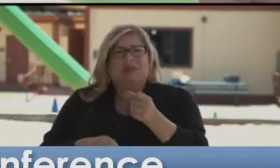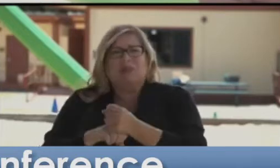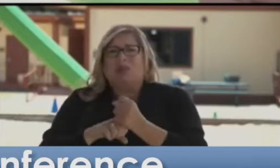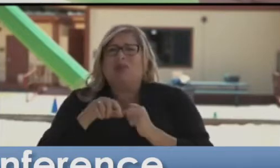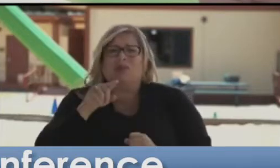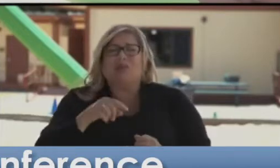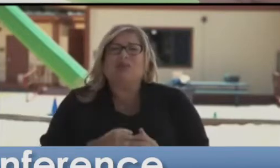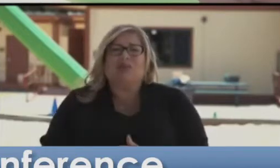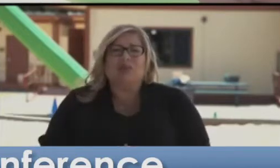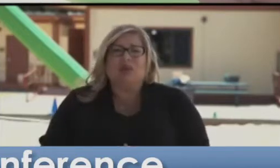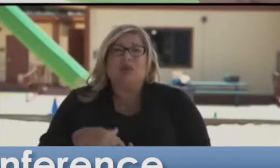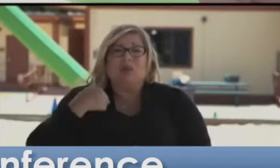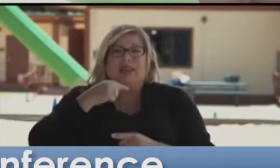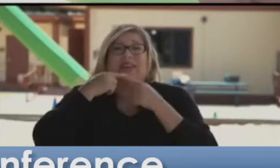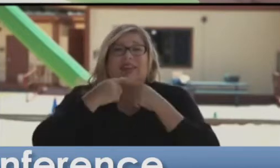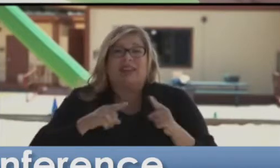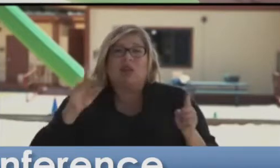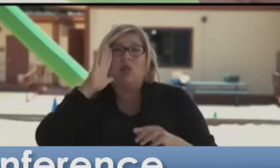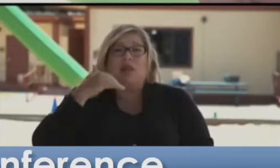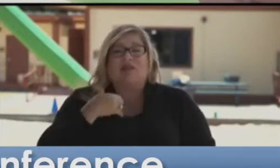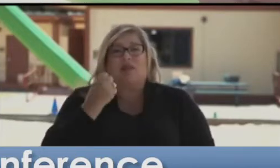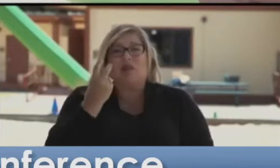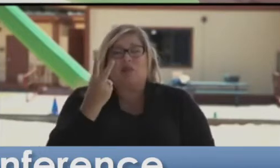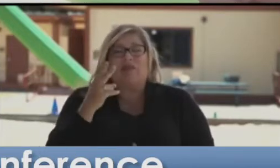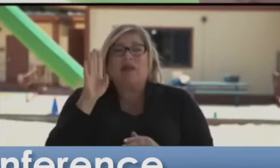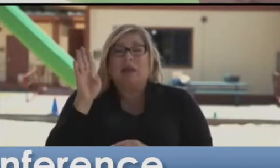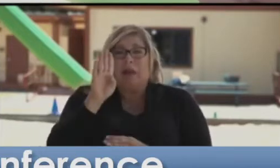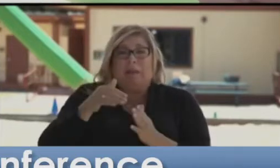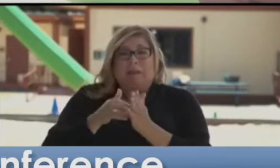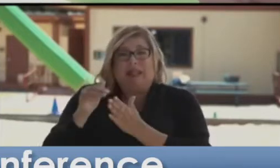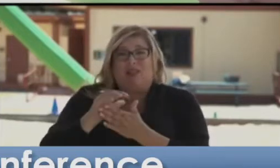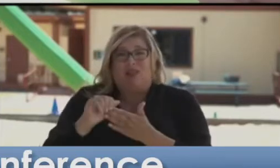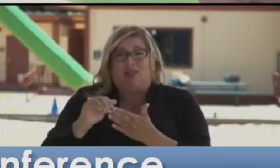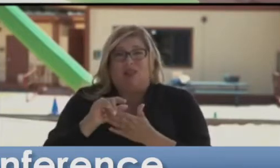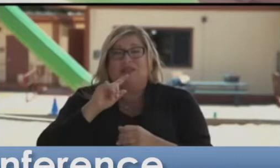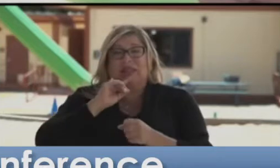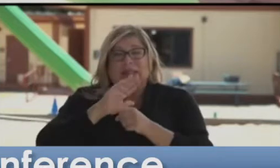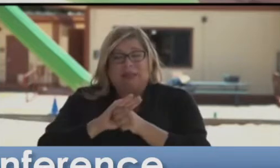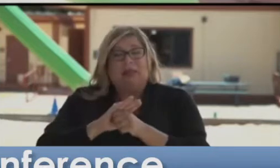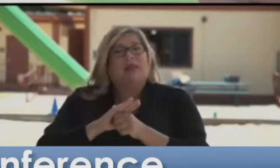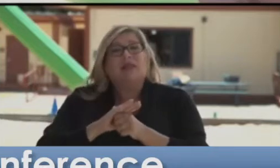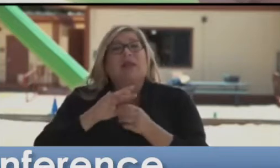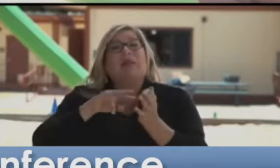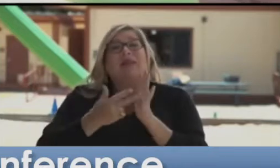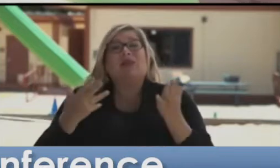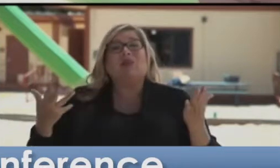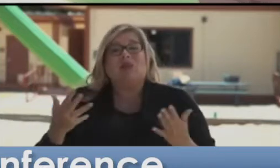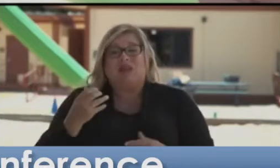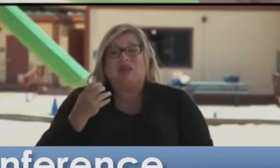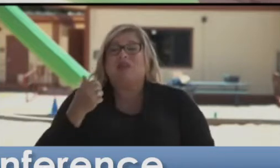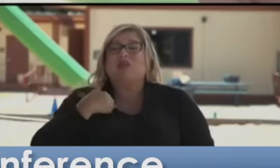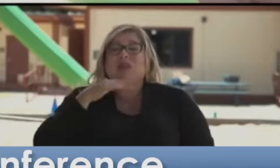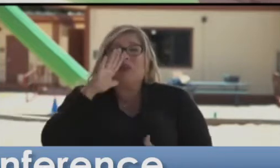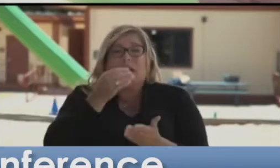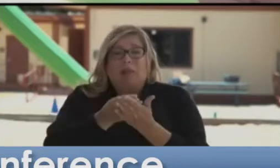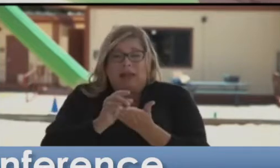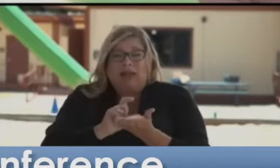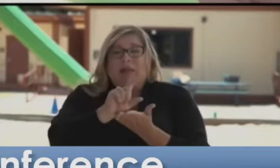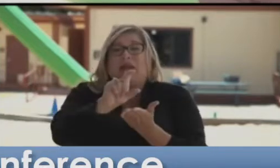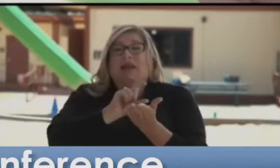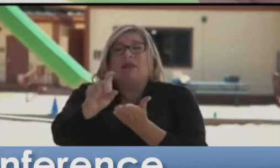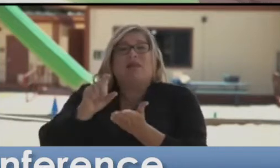a $12 billion commitment, the largest state tax rebate in American history to families earning